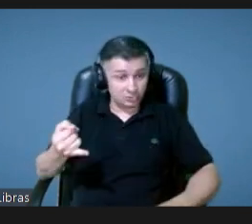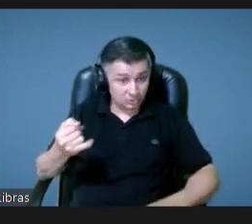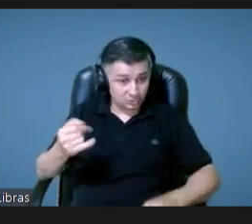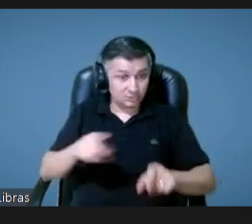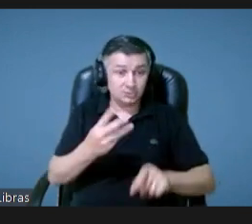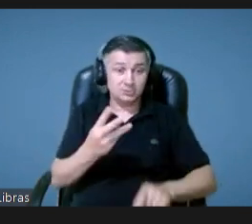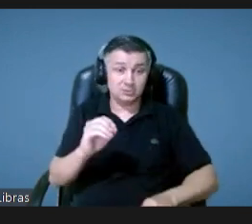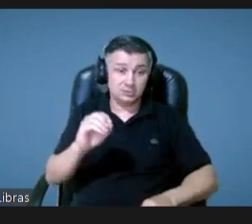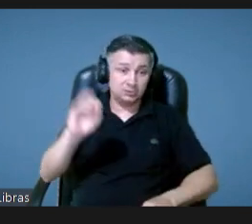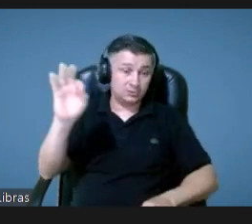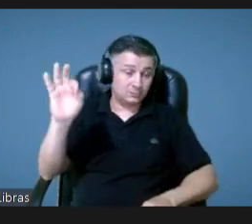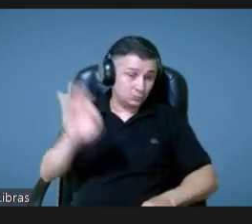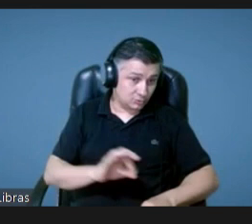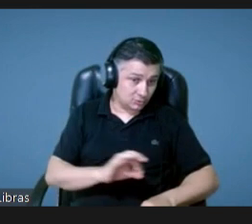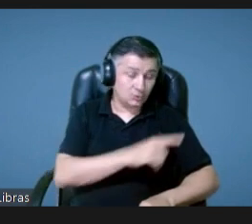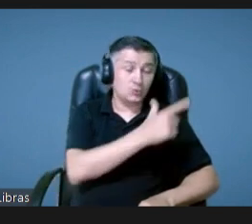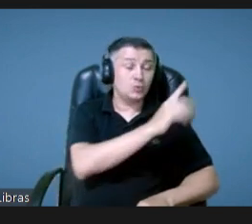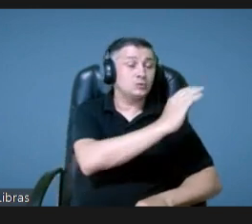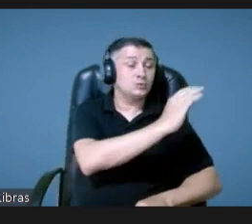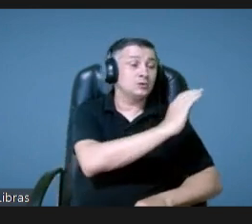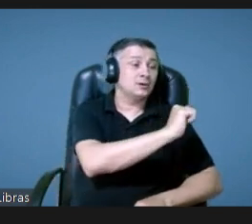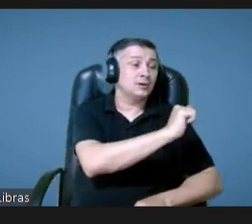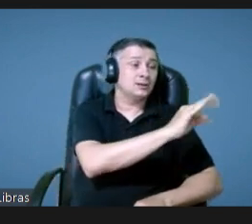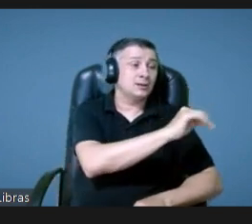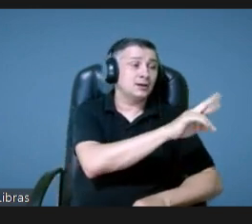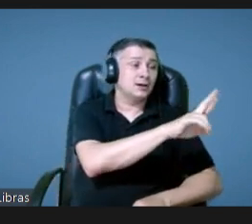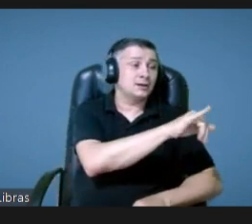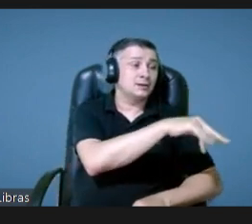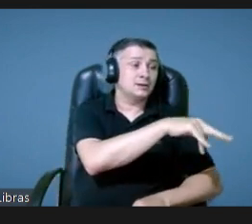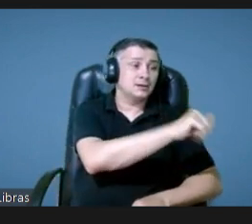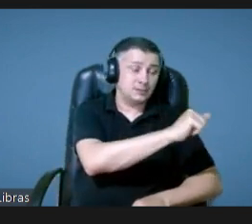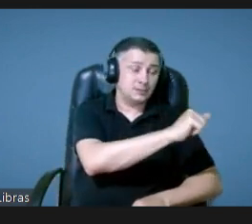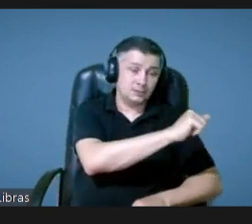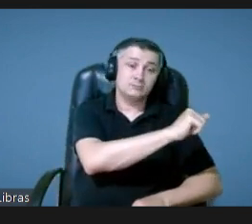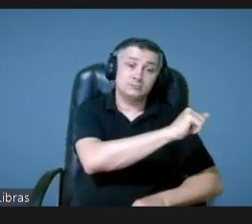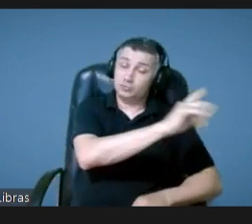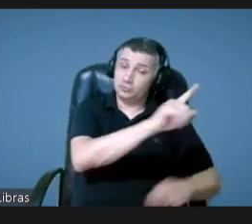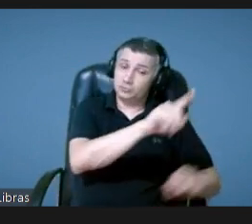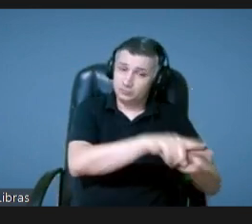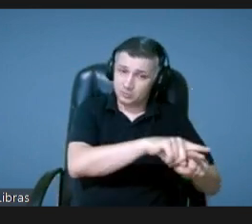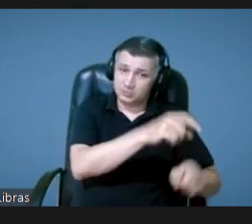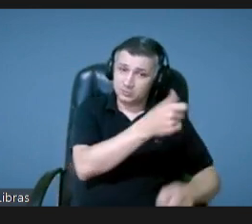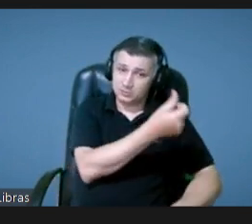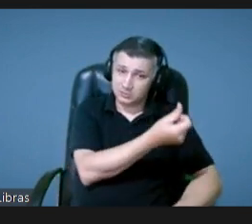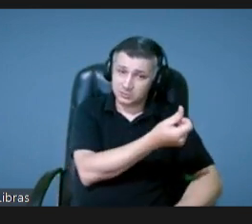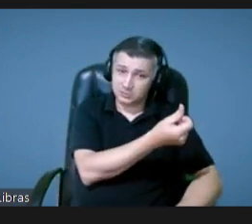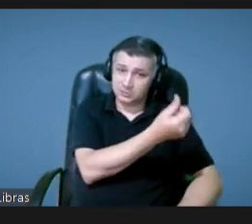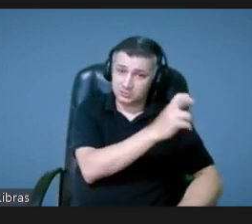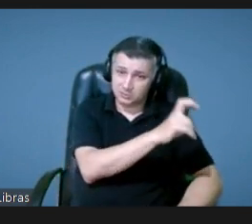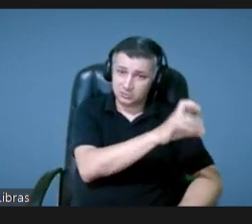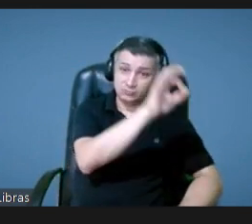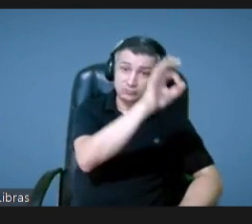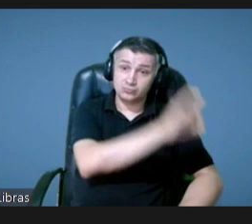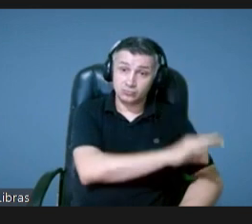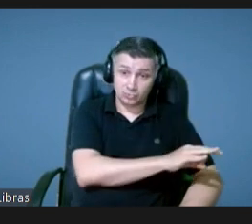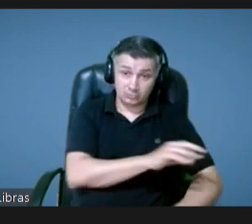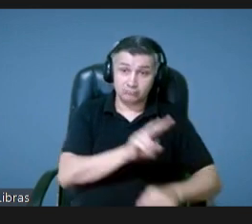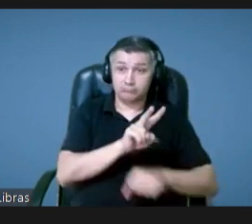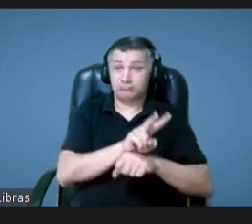the Cidade Jardim and in the Catarina Fashion Outlet, which has grown by 65%.